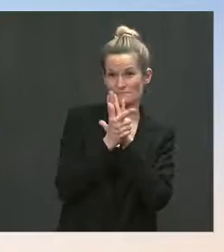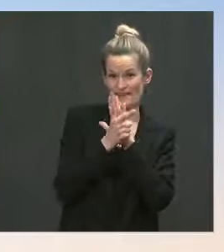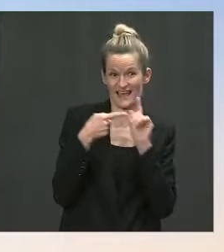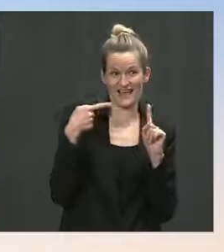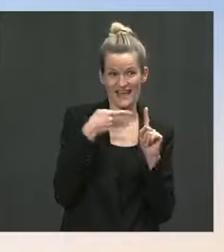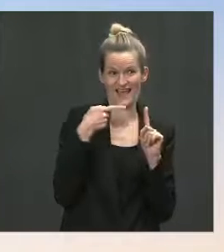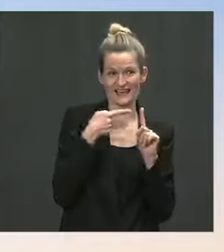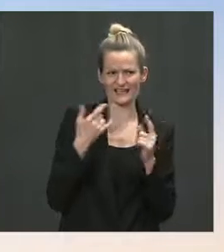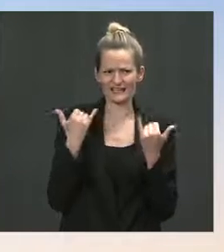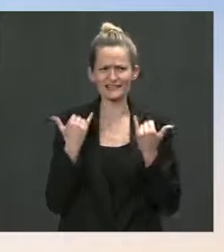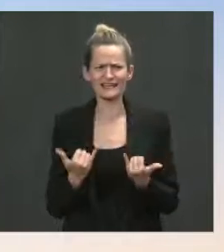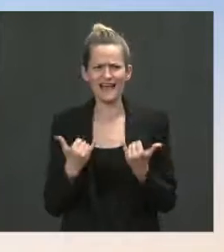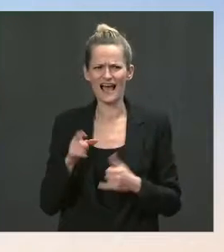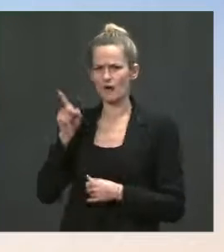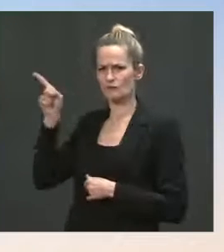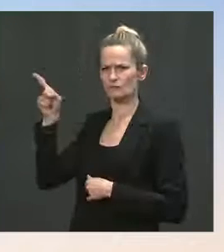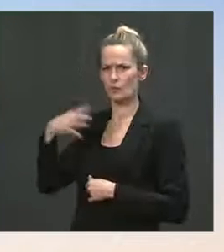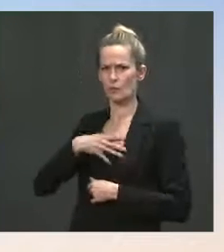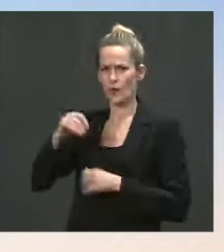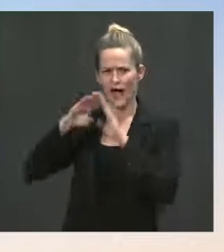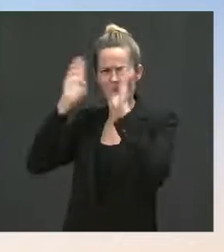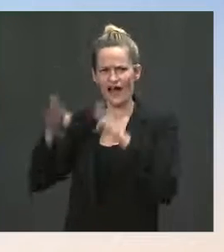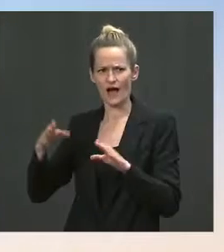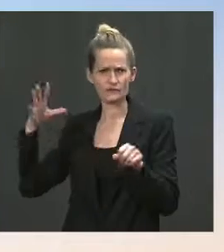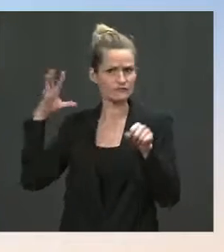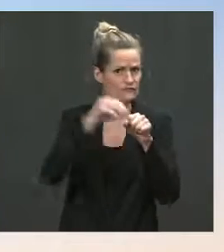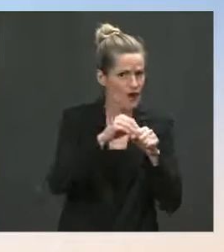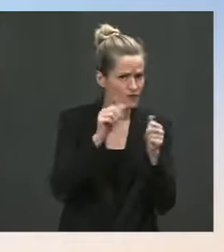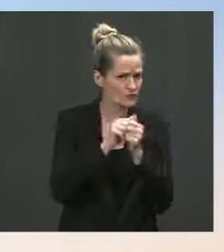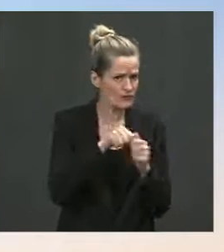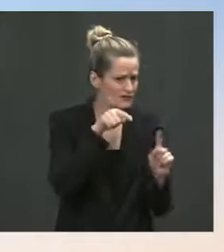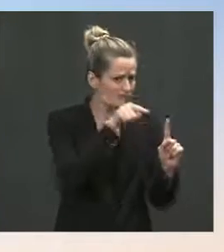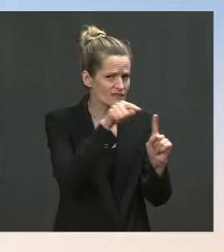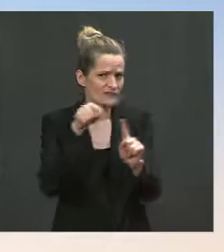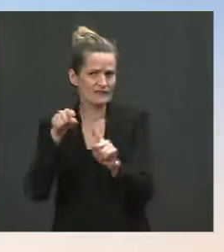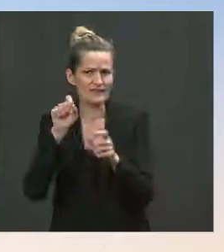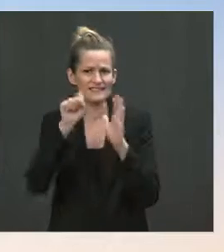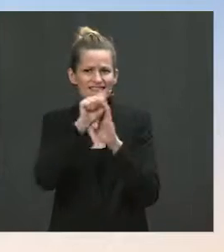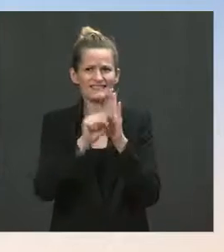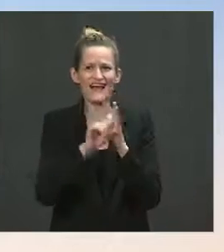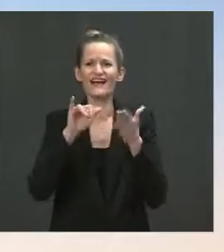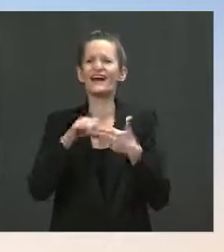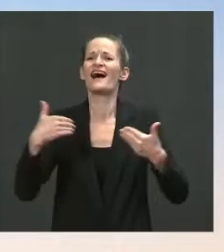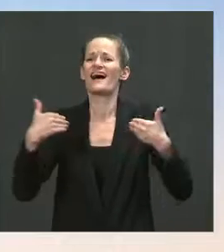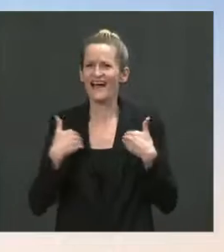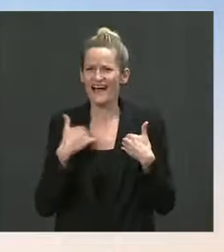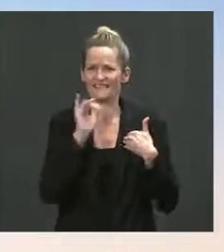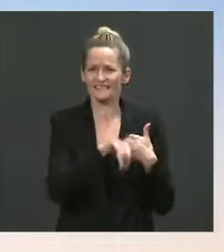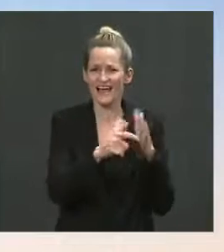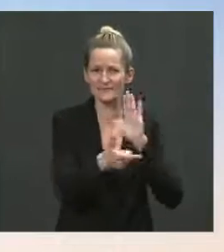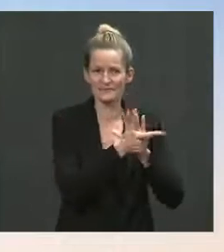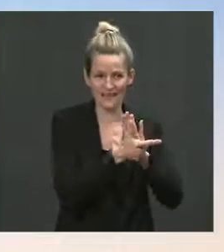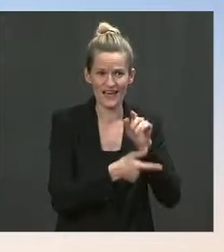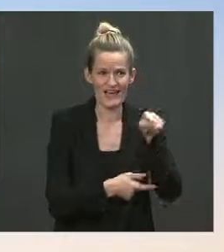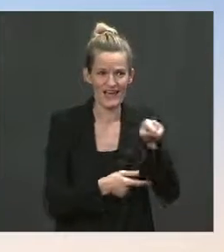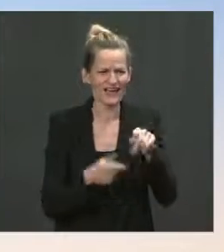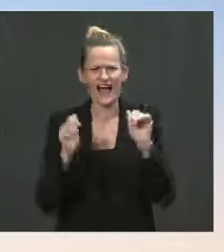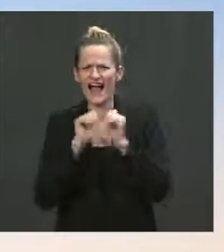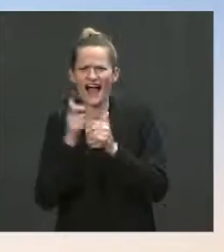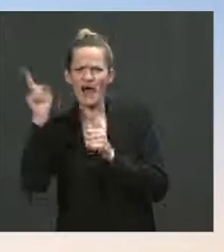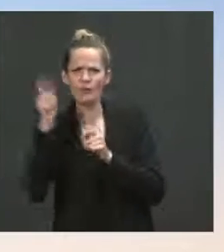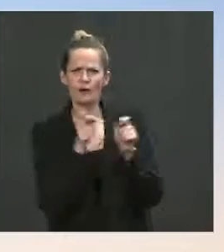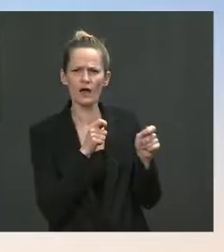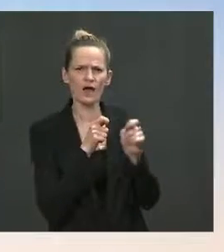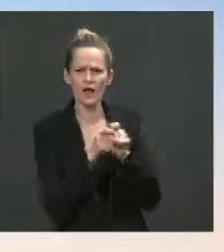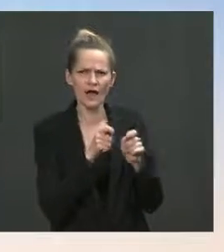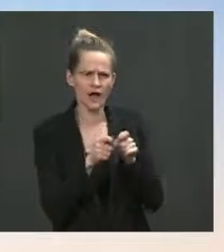of White House engagement right now with all of these different state governments, and for folks who are sort of puzzled by all these federal guidance, state guidance? What's